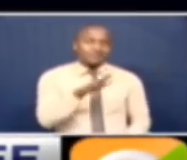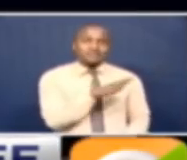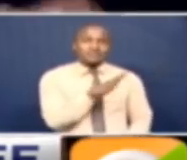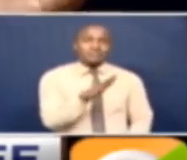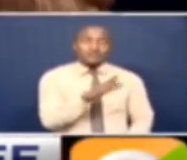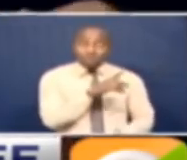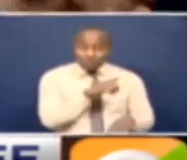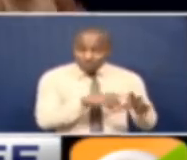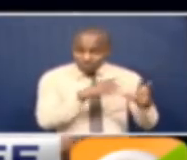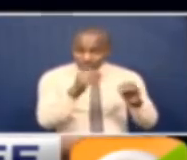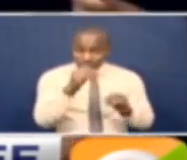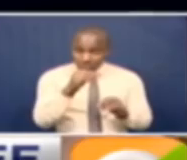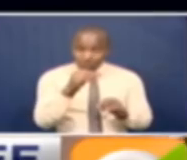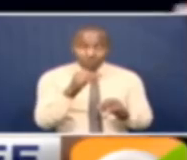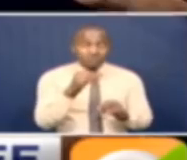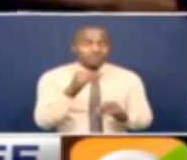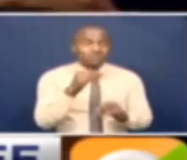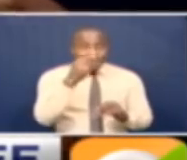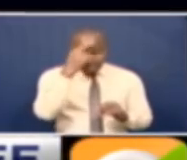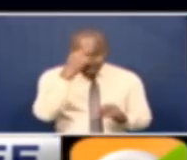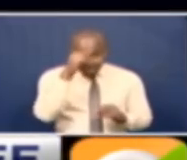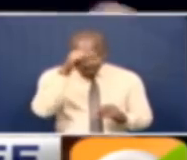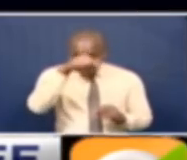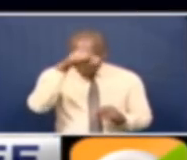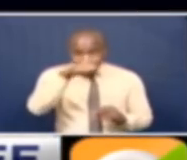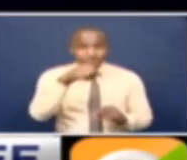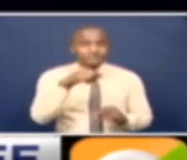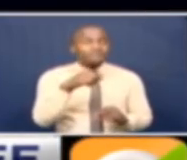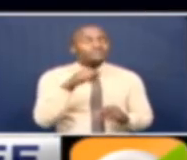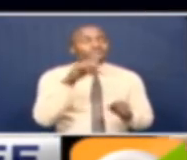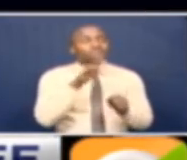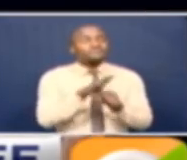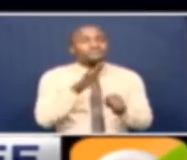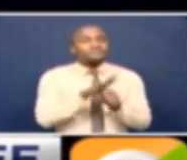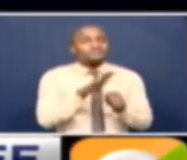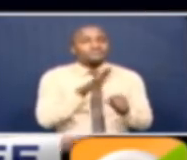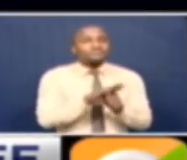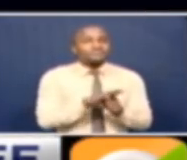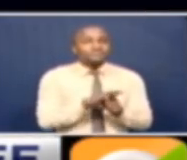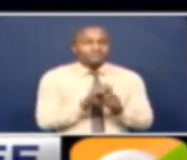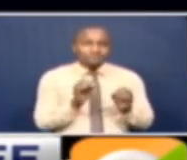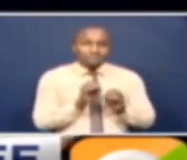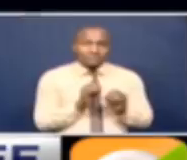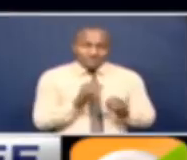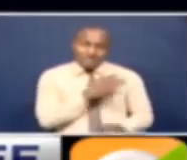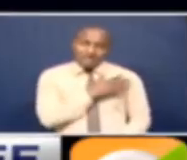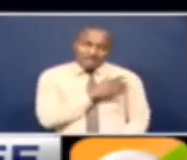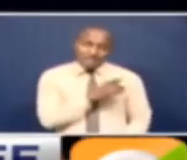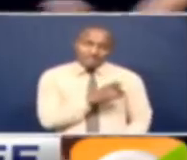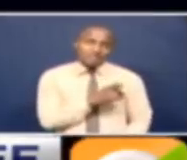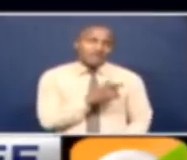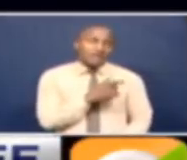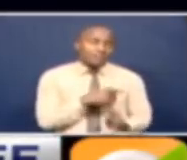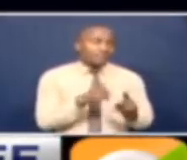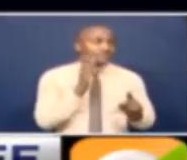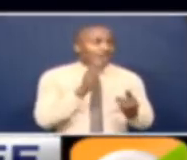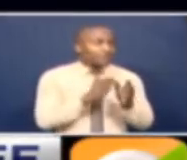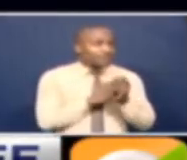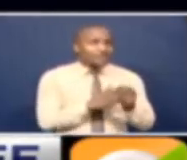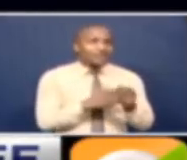Narok, even though in Narok we don't enjoy a majority in terms of the NASA coalition, I will lead the people.